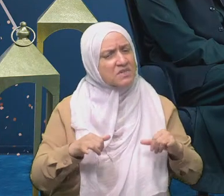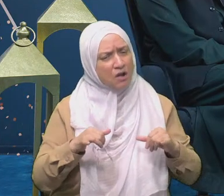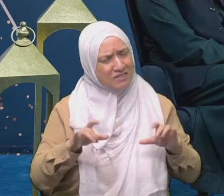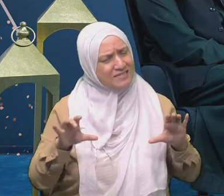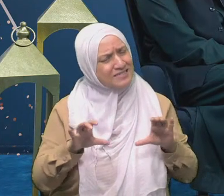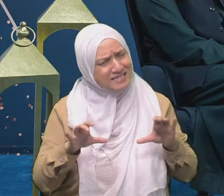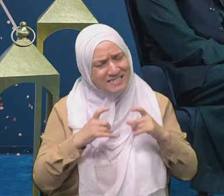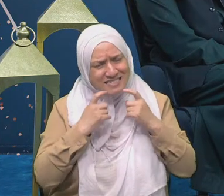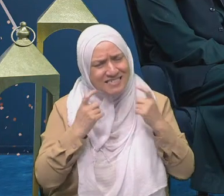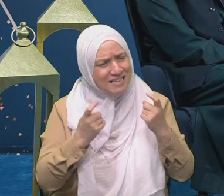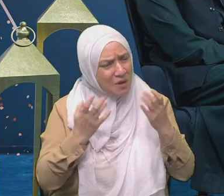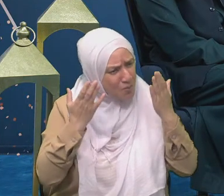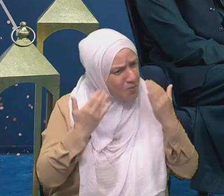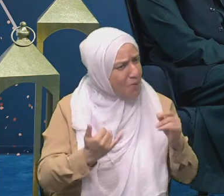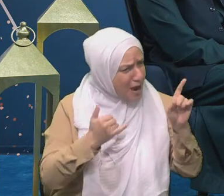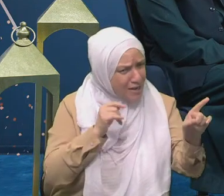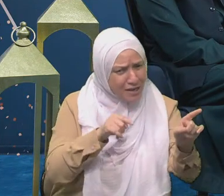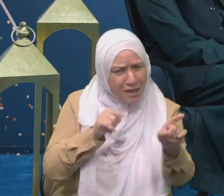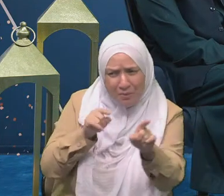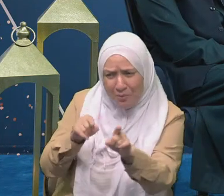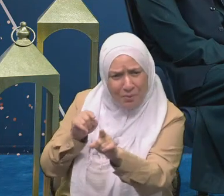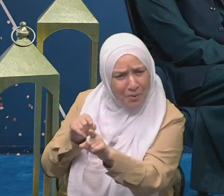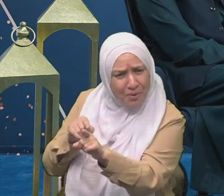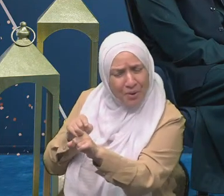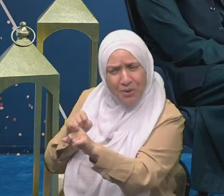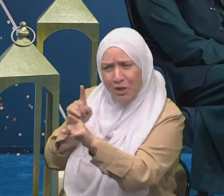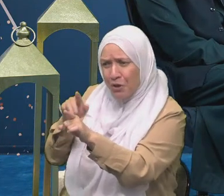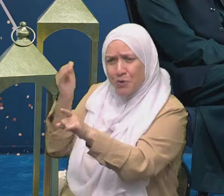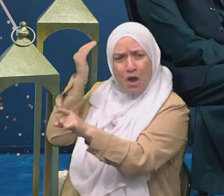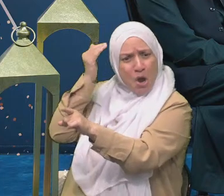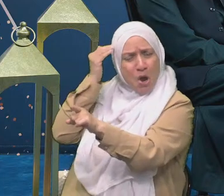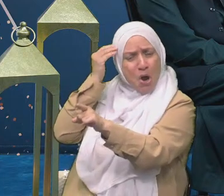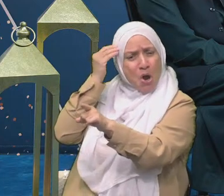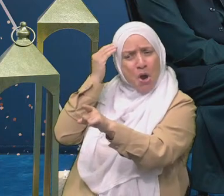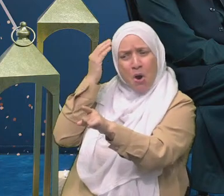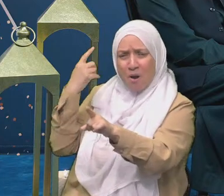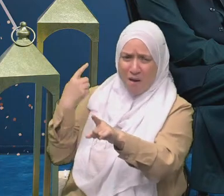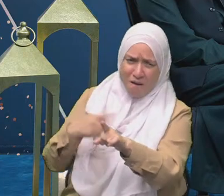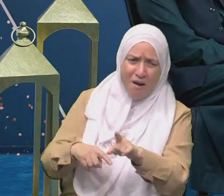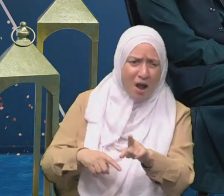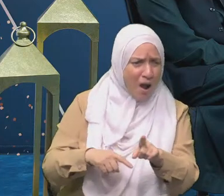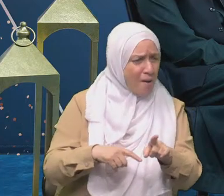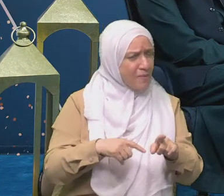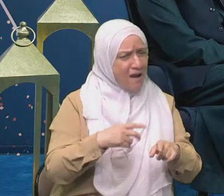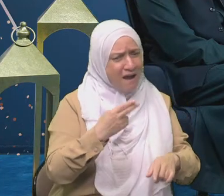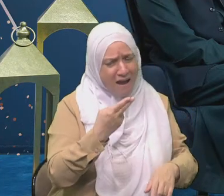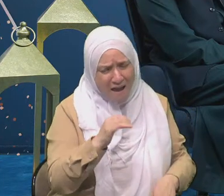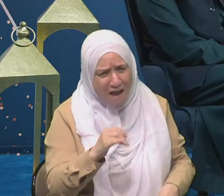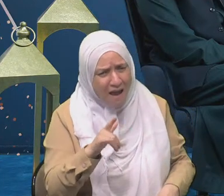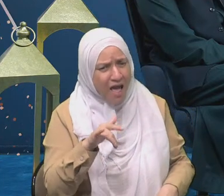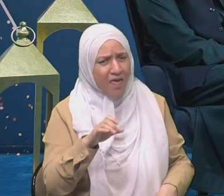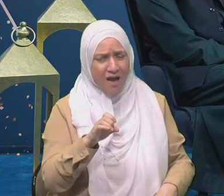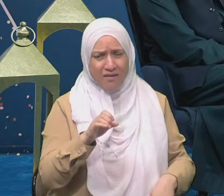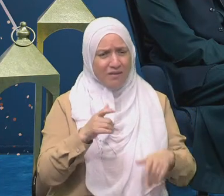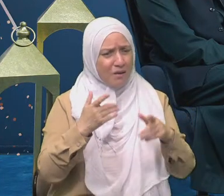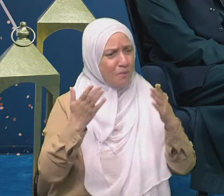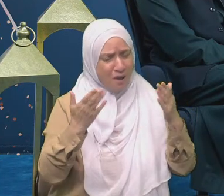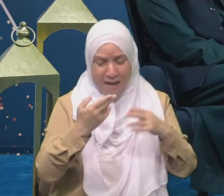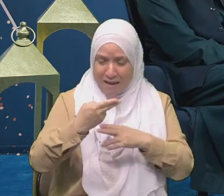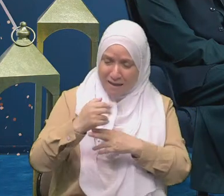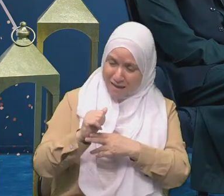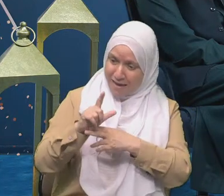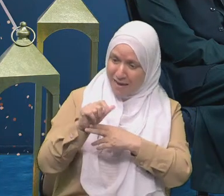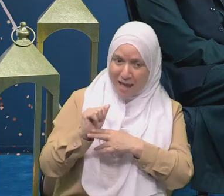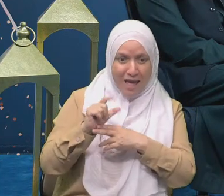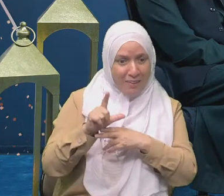Like, you know all these things and you still go back again to fall into the sin. Because there are many reasons for that. And he gave a few of them.